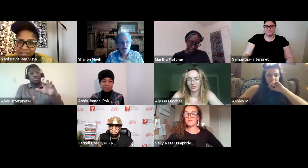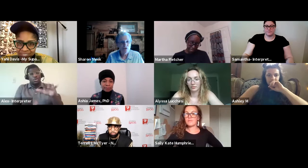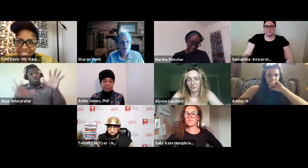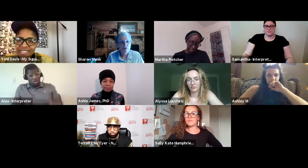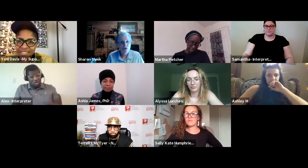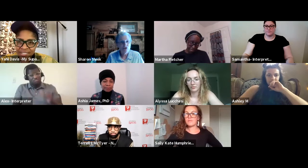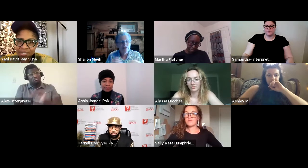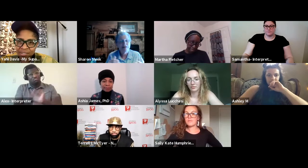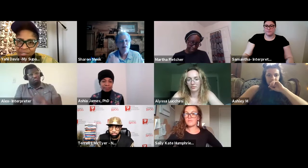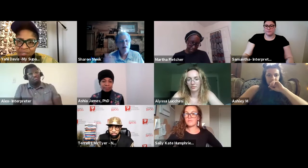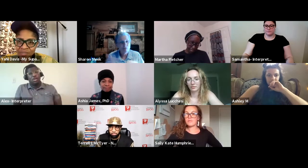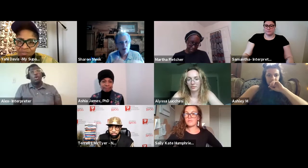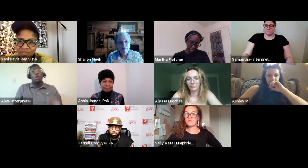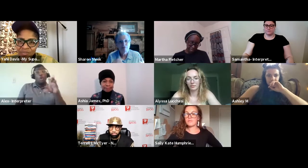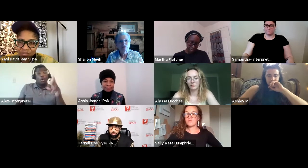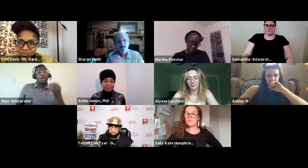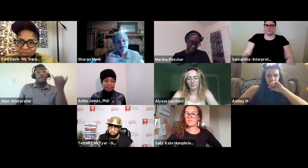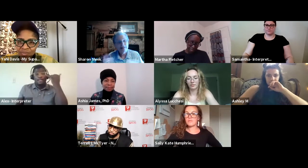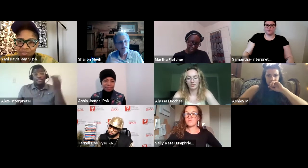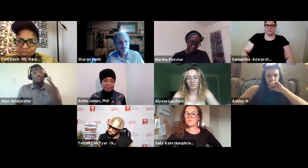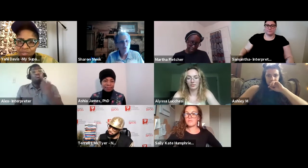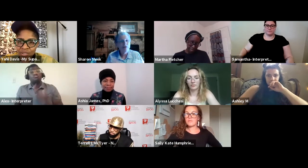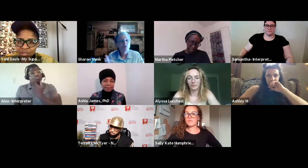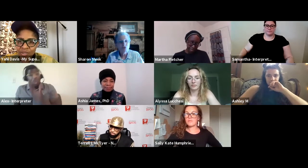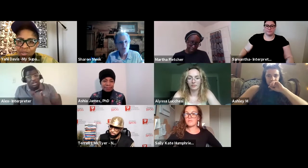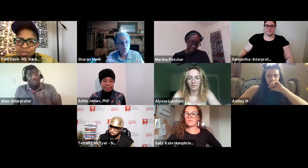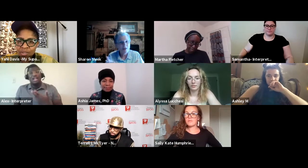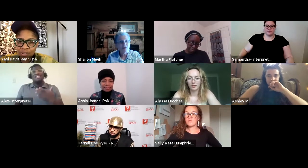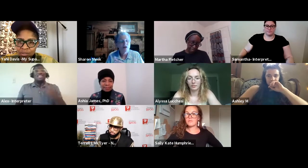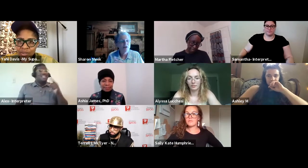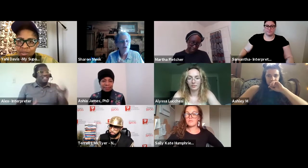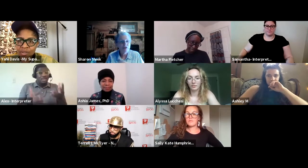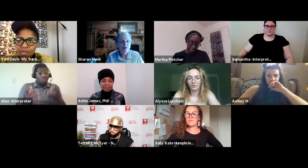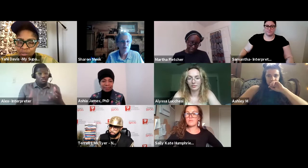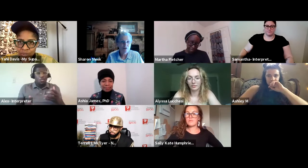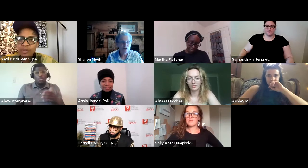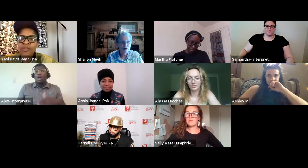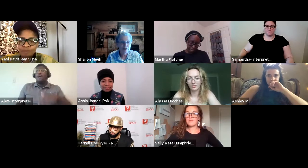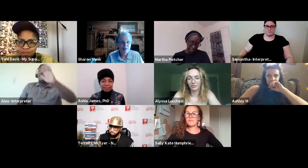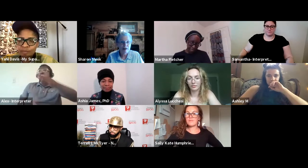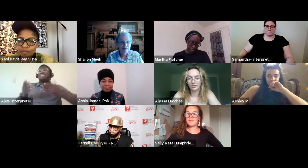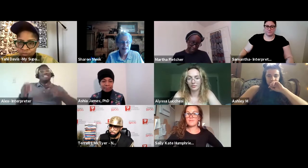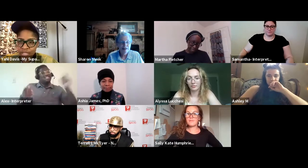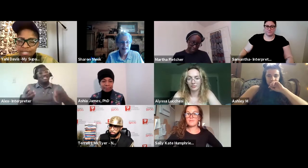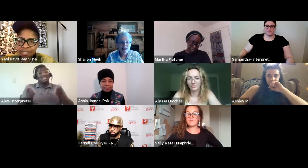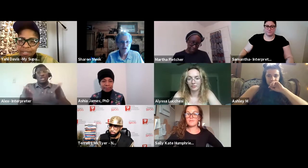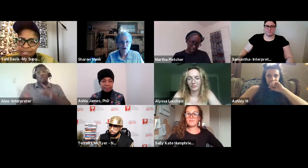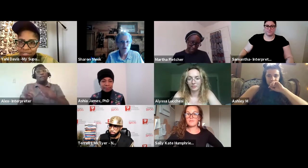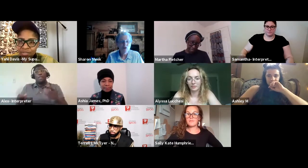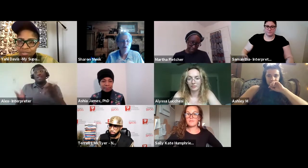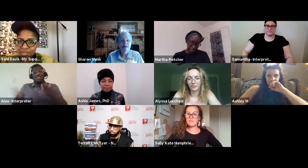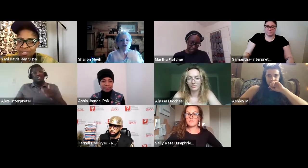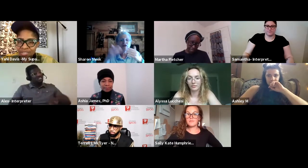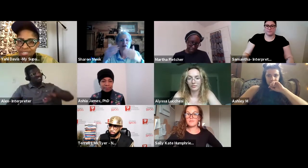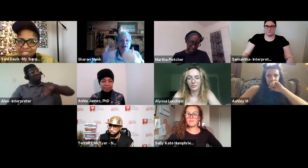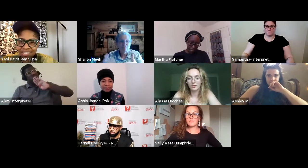and you see that they're having problems getting the waitress or the waiter to understand what they're talking about. Yes. And so you